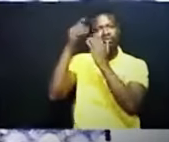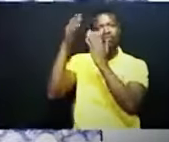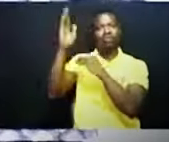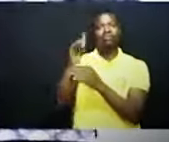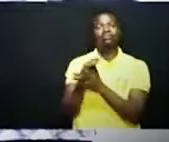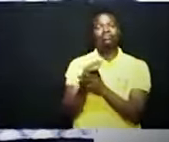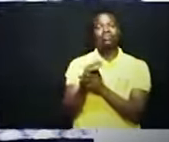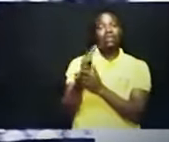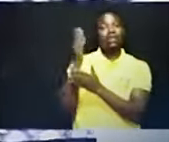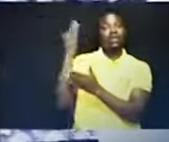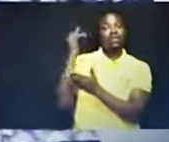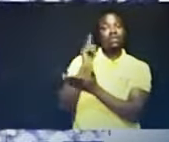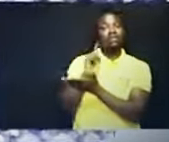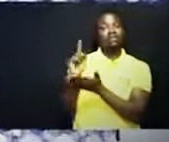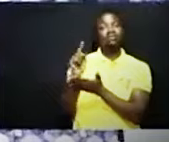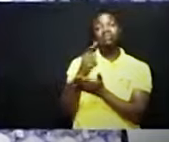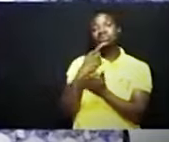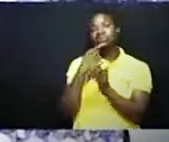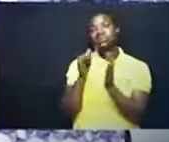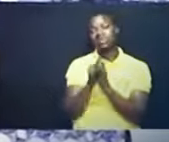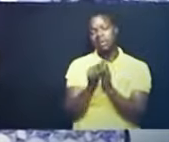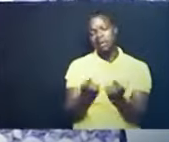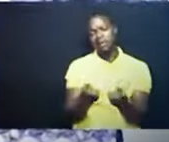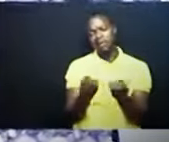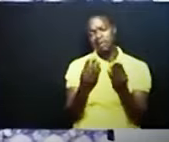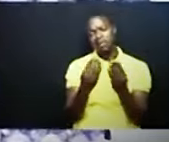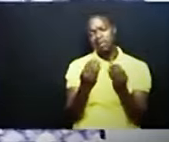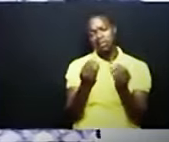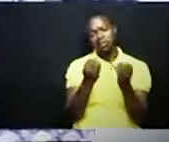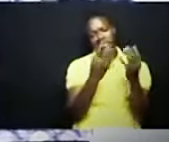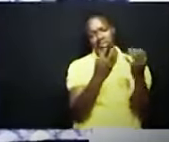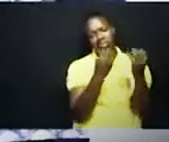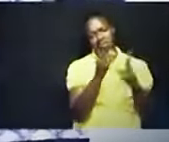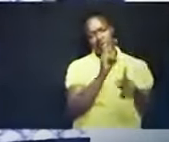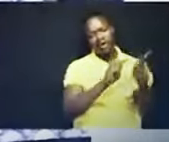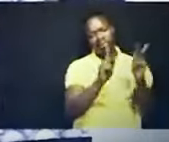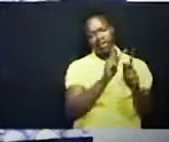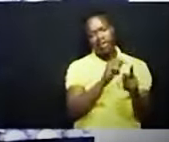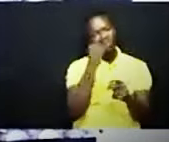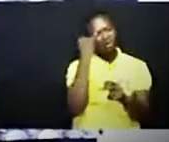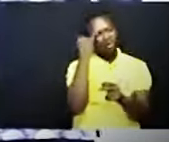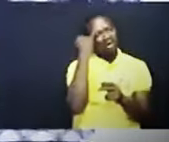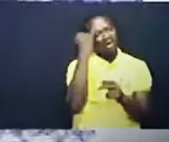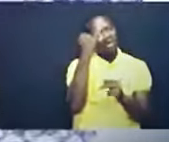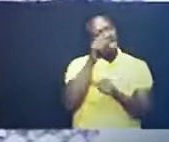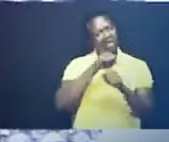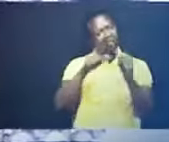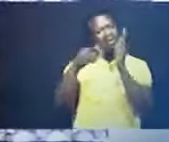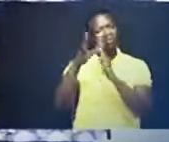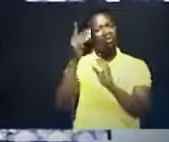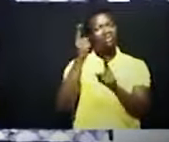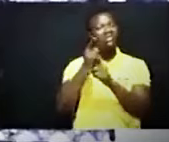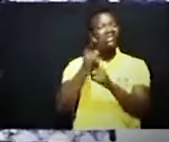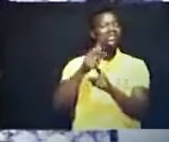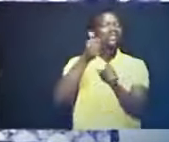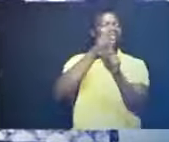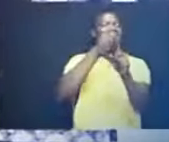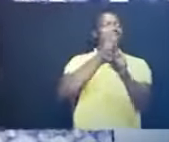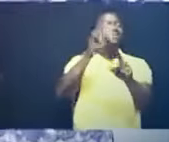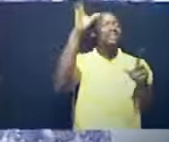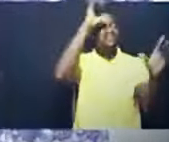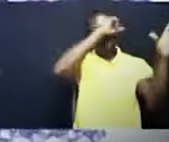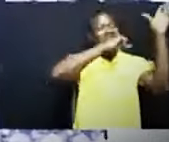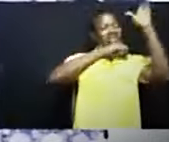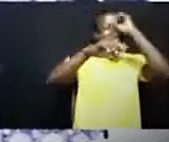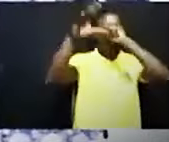said last week that most people's idea about God is just some hearsay. Now what you are telling me can say nipa bebre